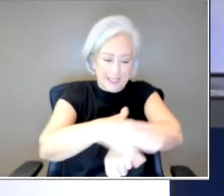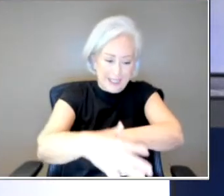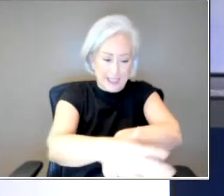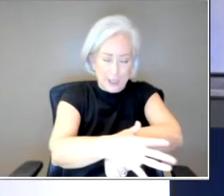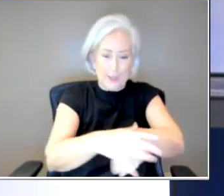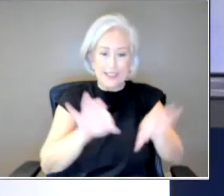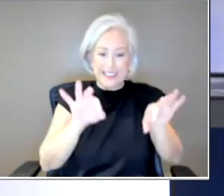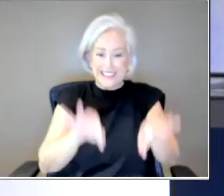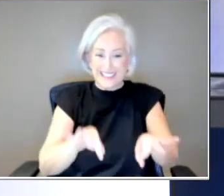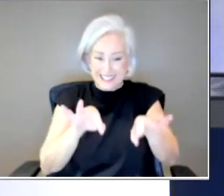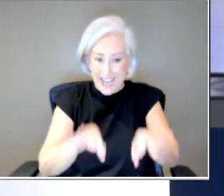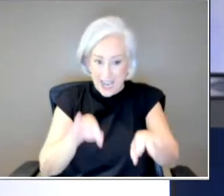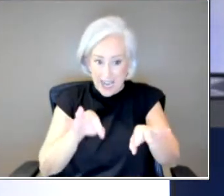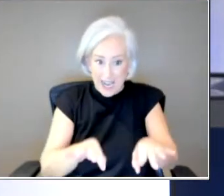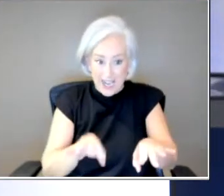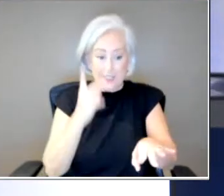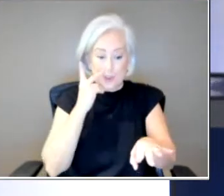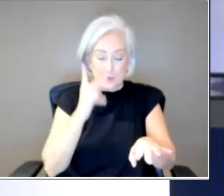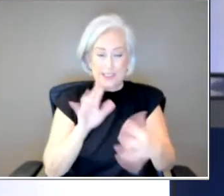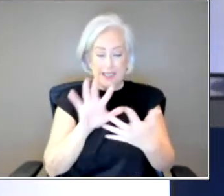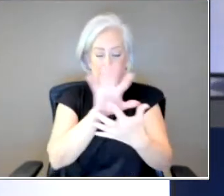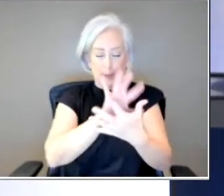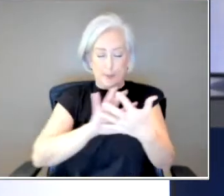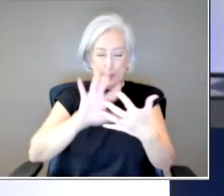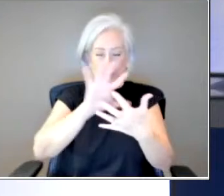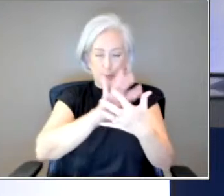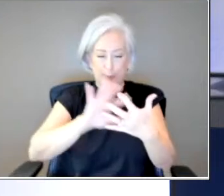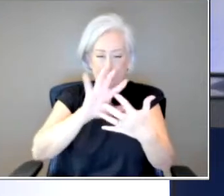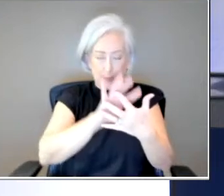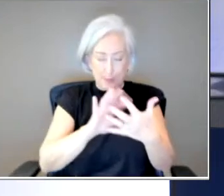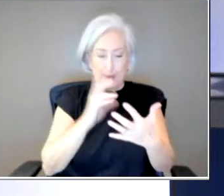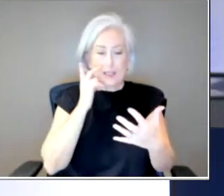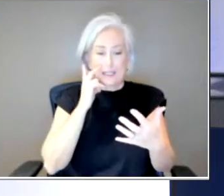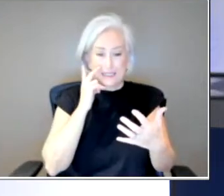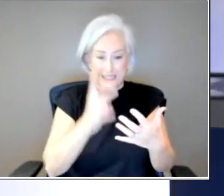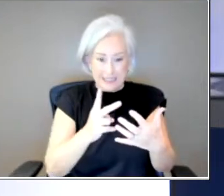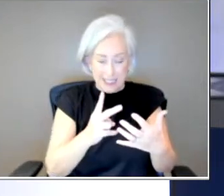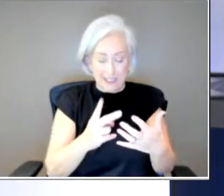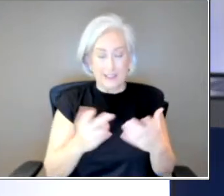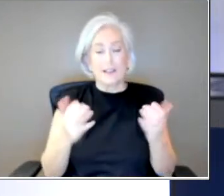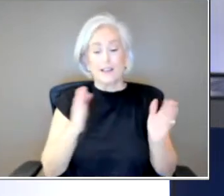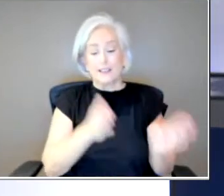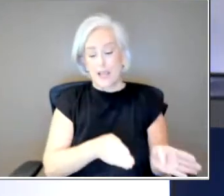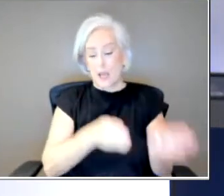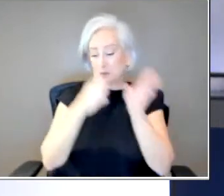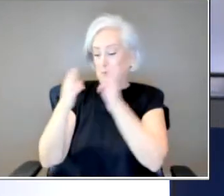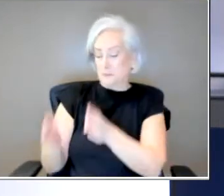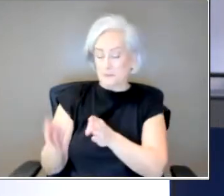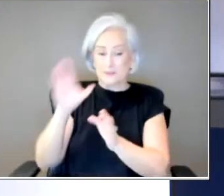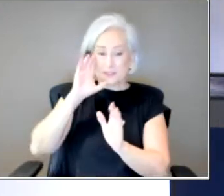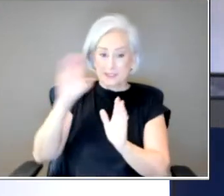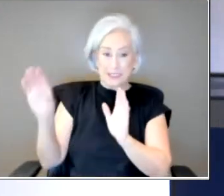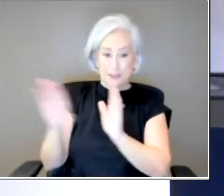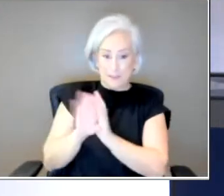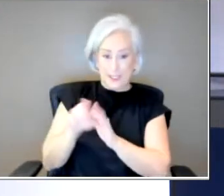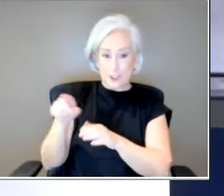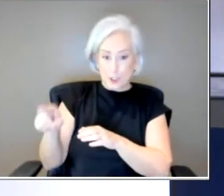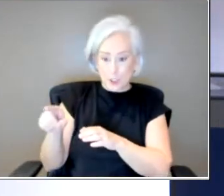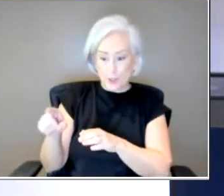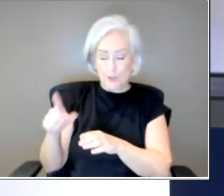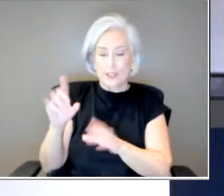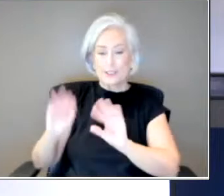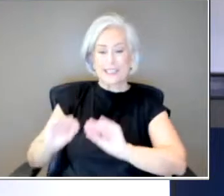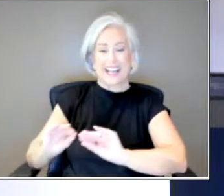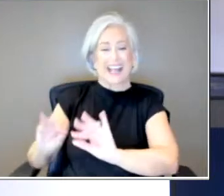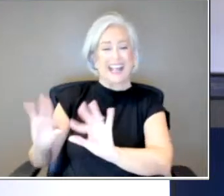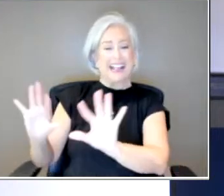smoke, cloudy appearance, and afterwards we inject again. That stuff is gone, the abnormal new blood vessels, and those arrows are pointing at the normal geniculate arteries that are still